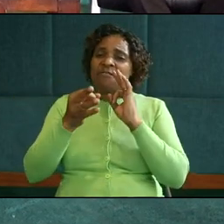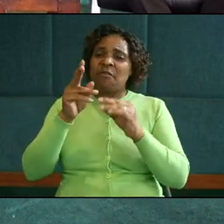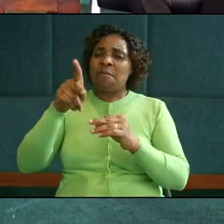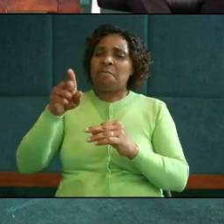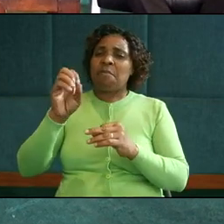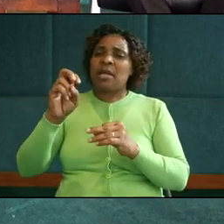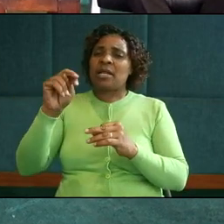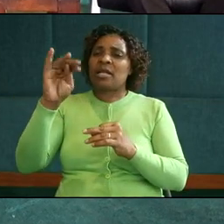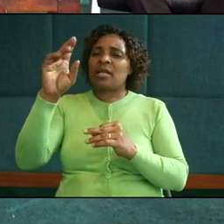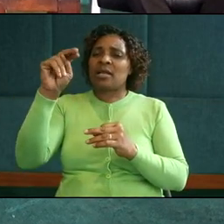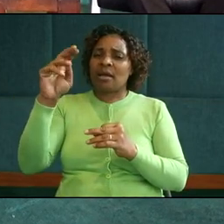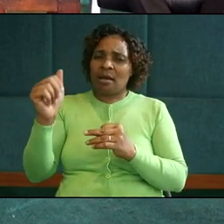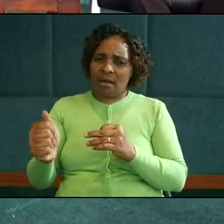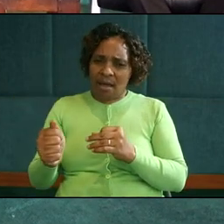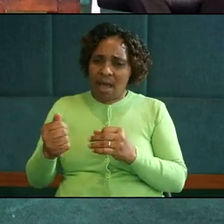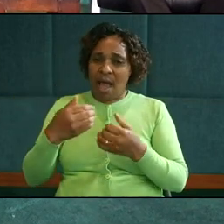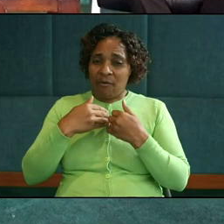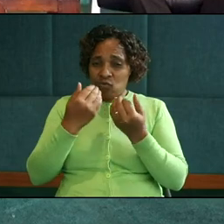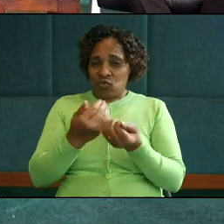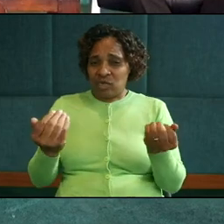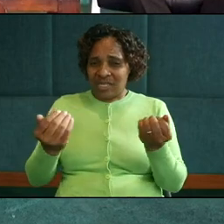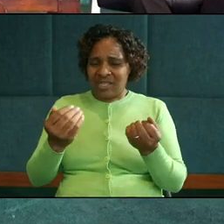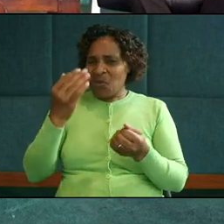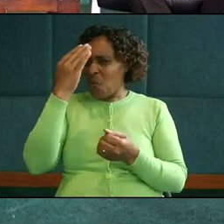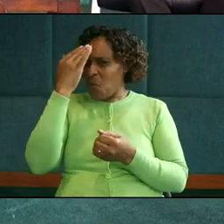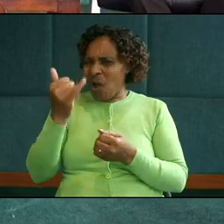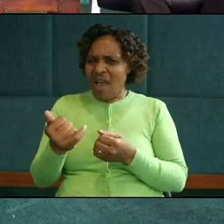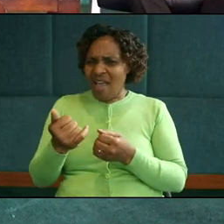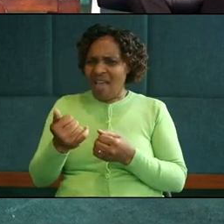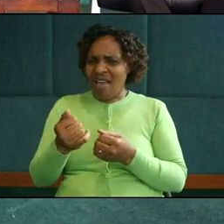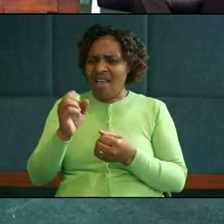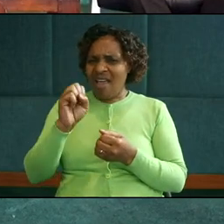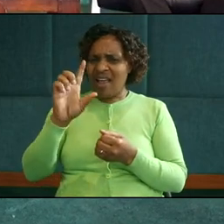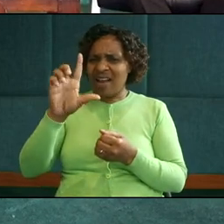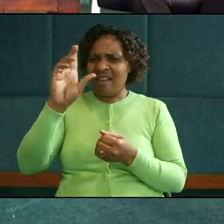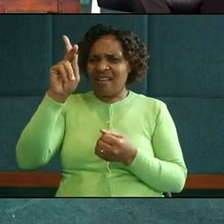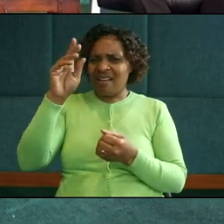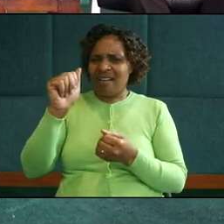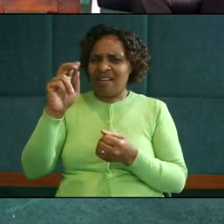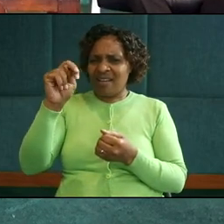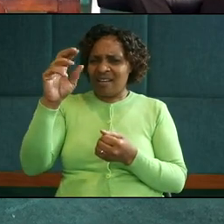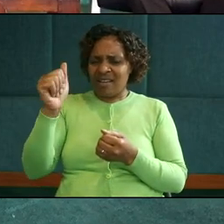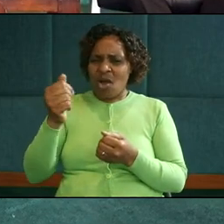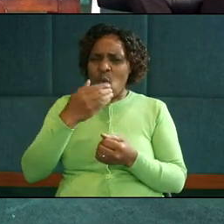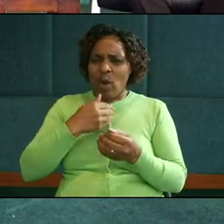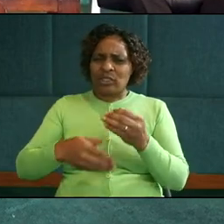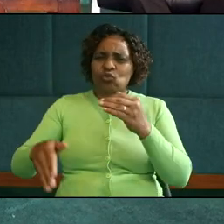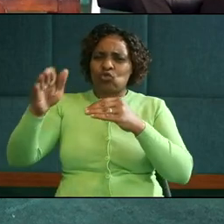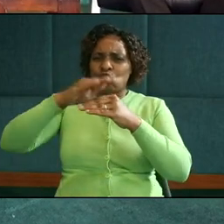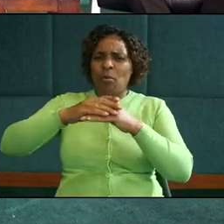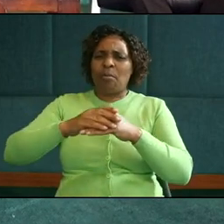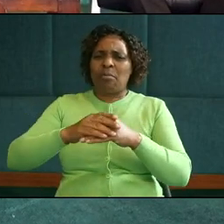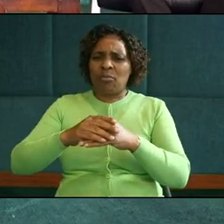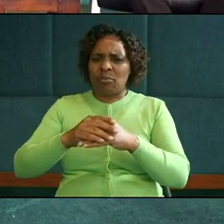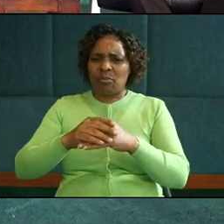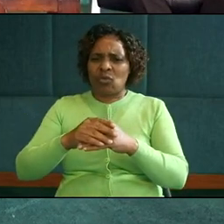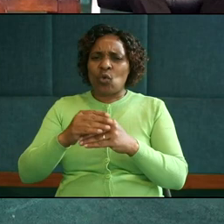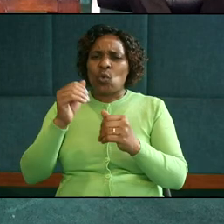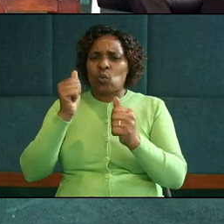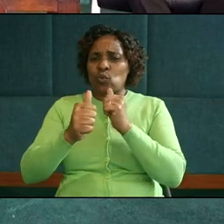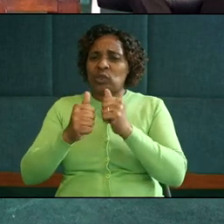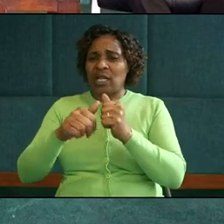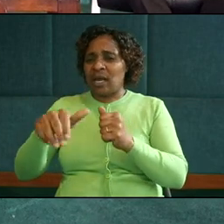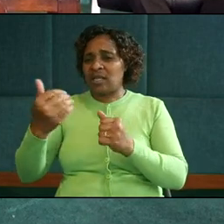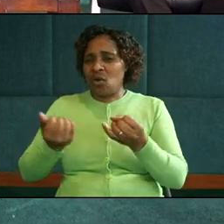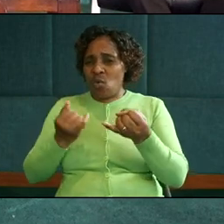kids, then why would Elkanah need a backup? Like, yeah. Okay, and so Penina was the backup.